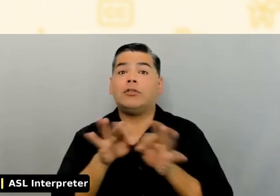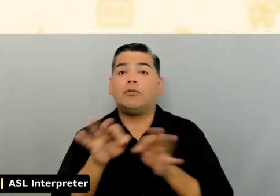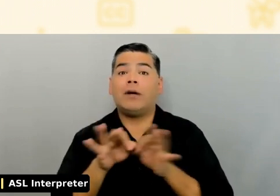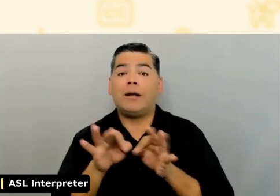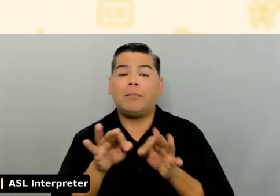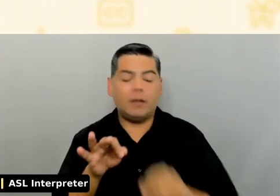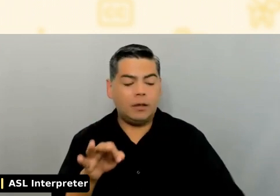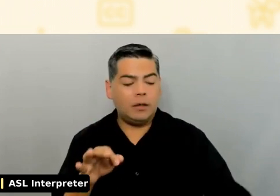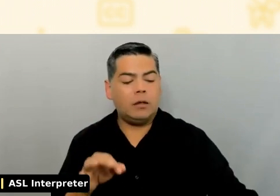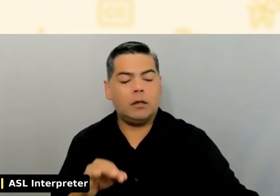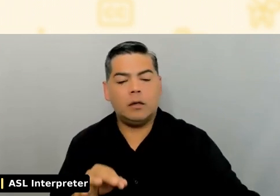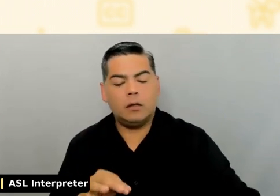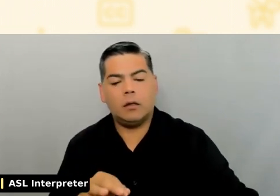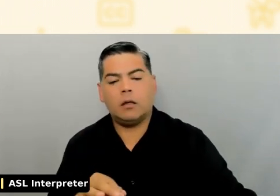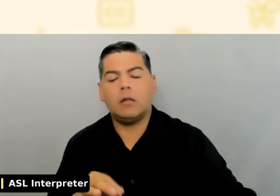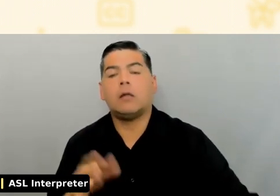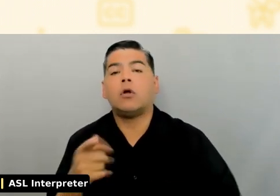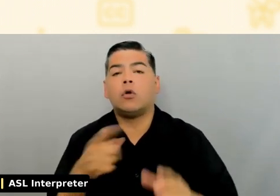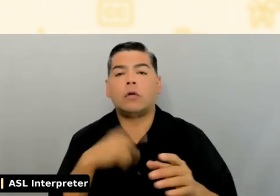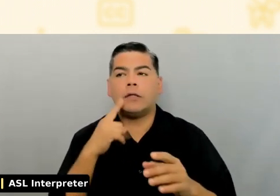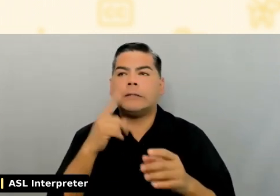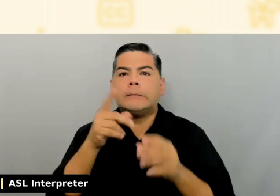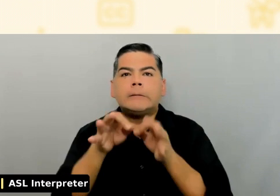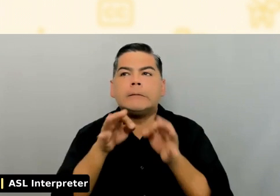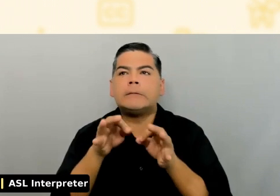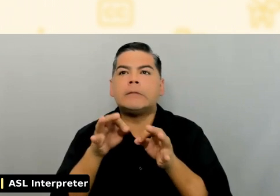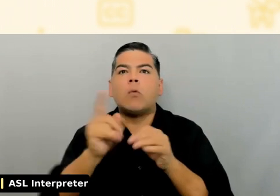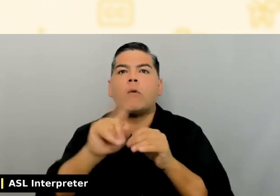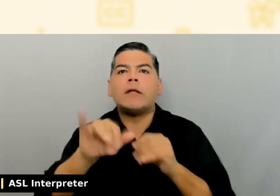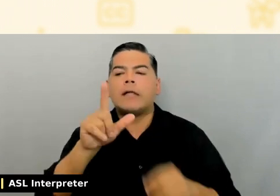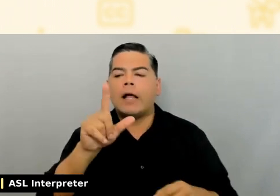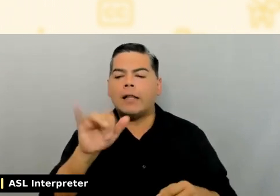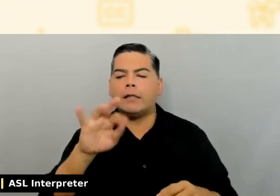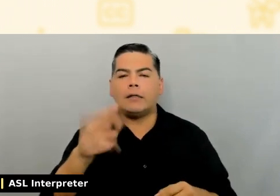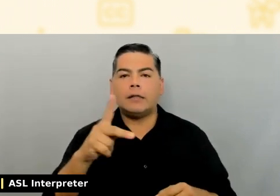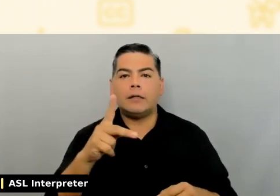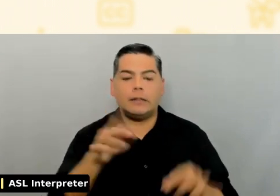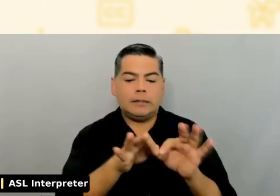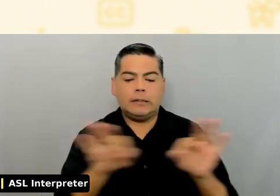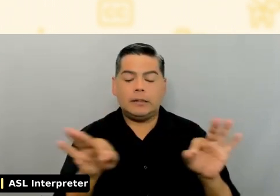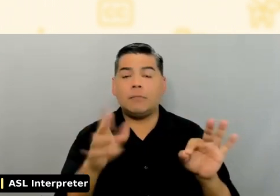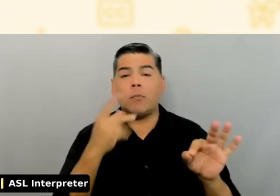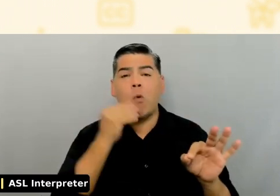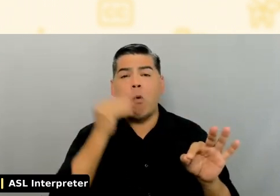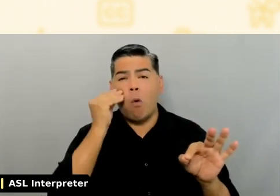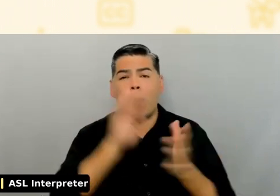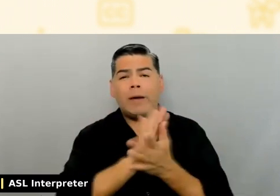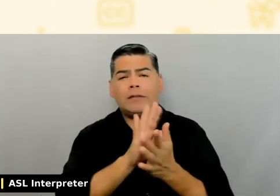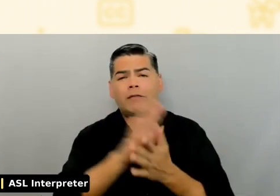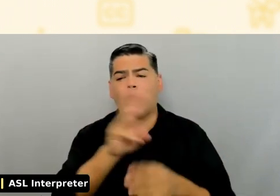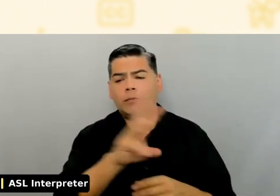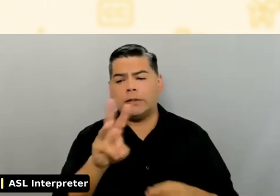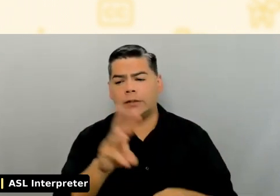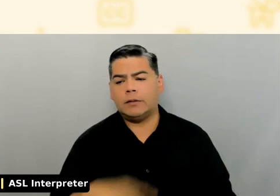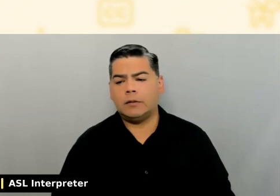should say where that link goes. So maybe you're linking to the homepage of your website, or linking